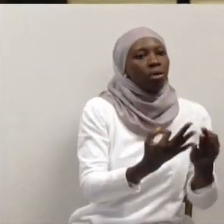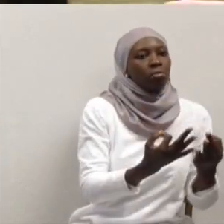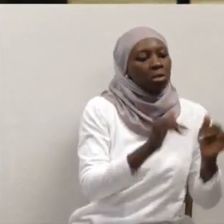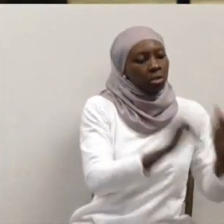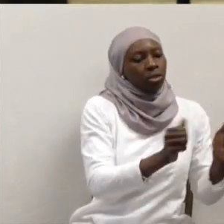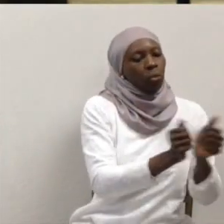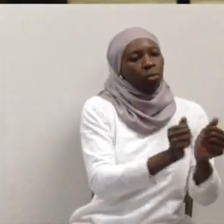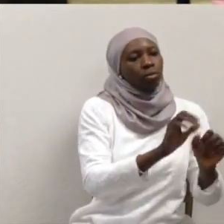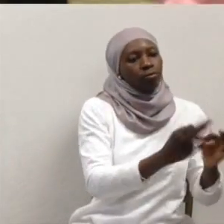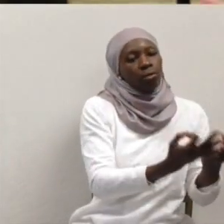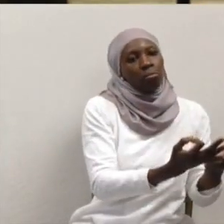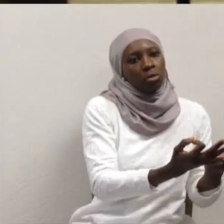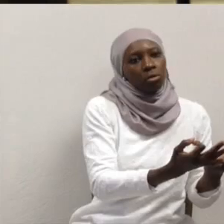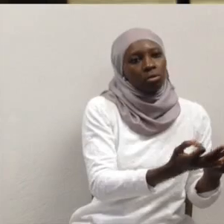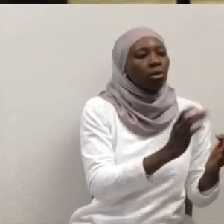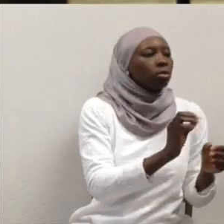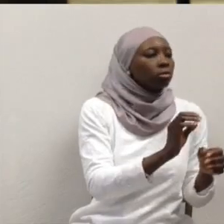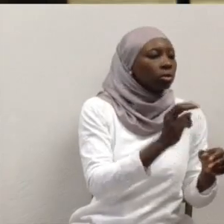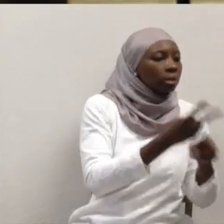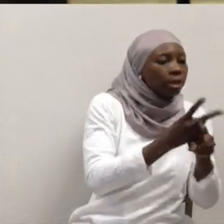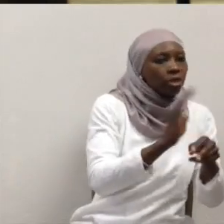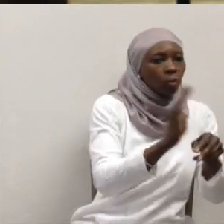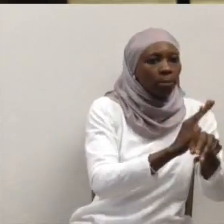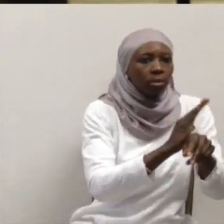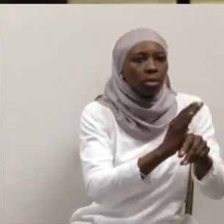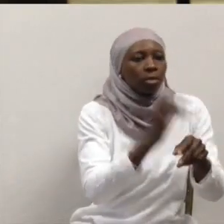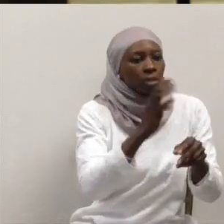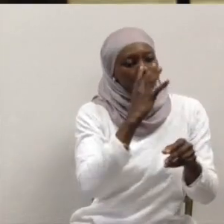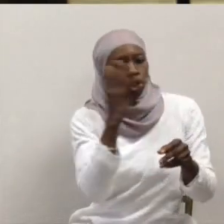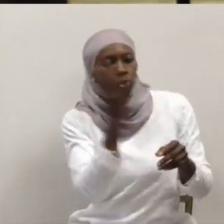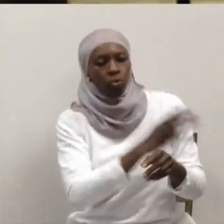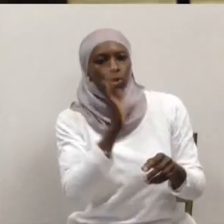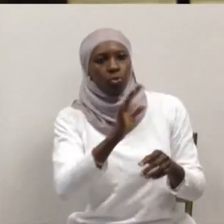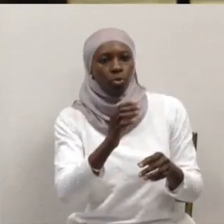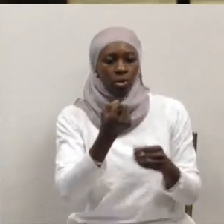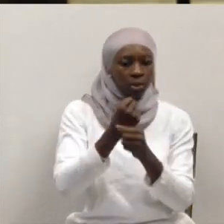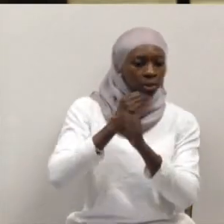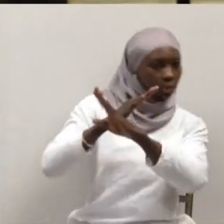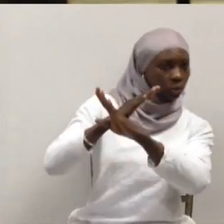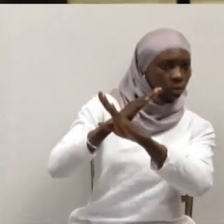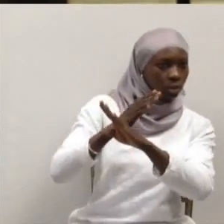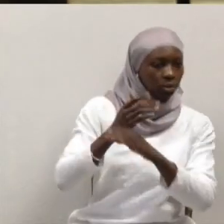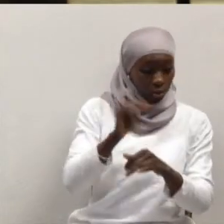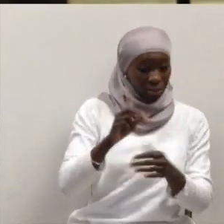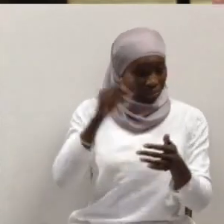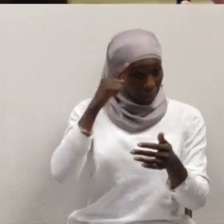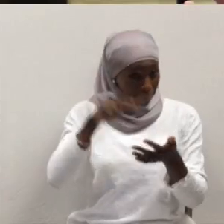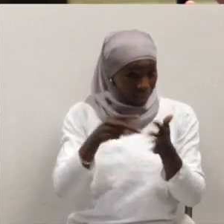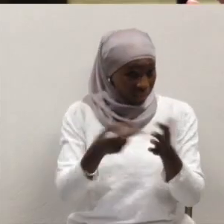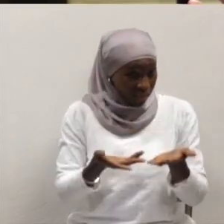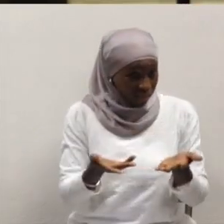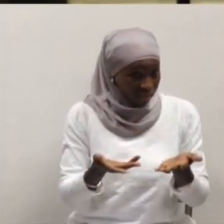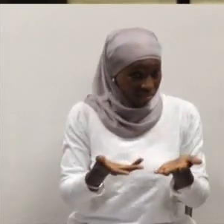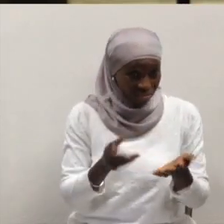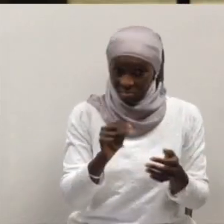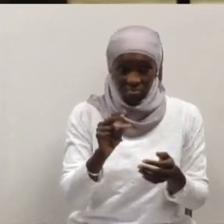family and going after your business and ignoring your security Does this make sense? It doesn't make